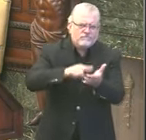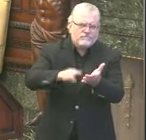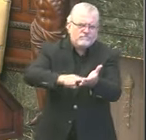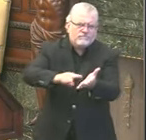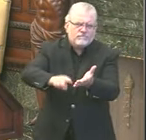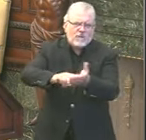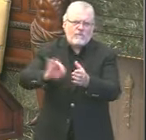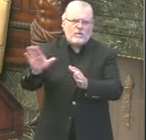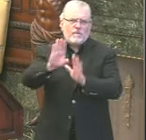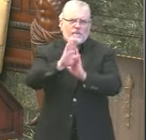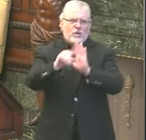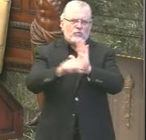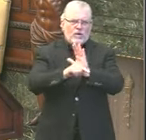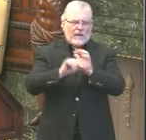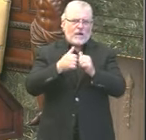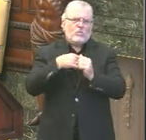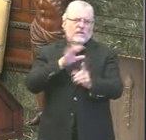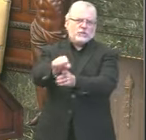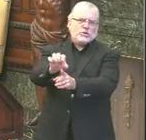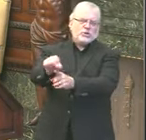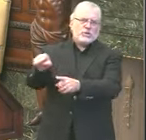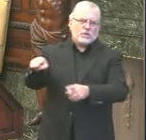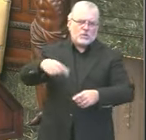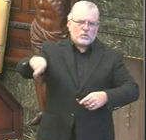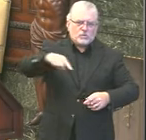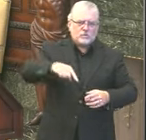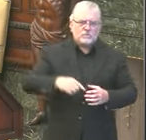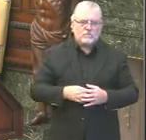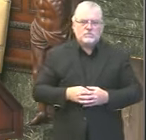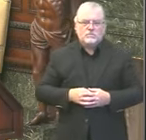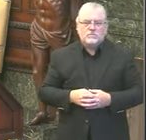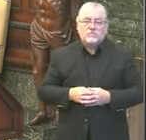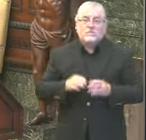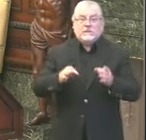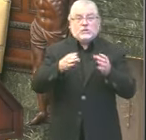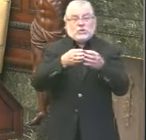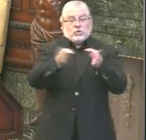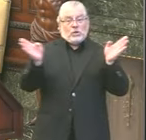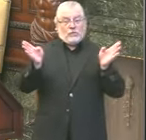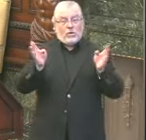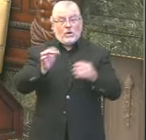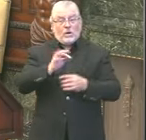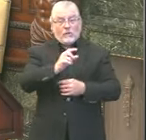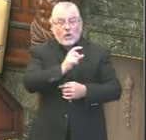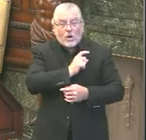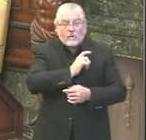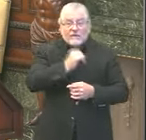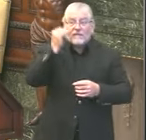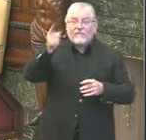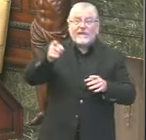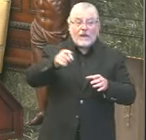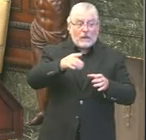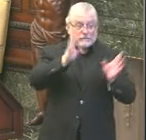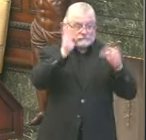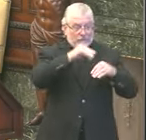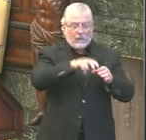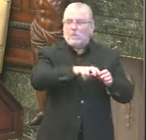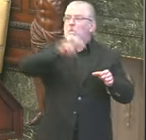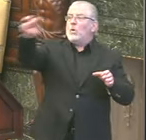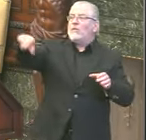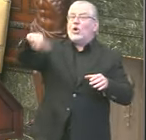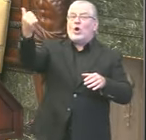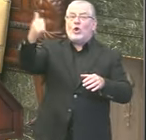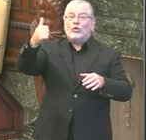we do extensive background checks. I would say generally it's our officers who are going to other jurisdictions rather than us taking officers that have